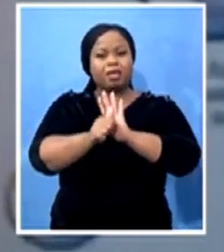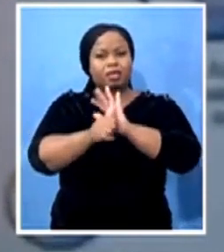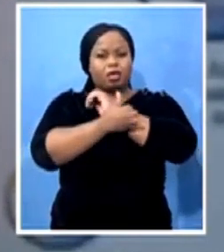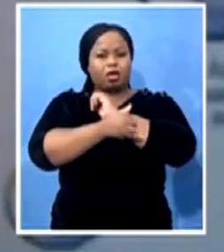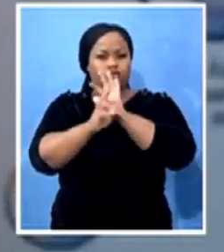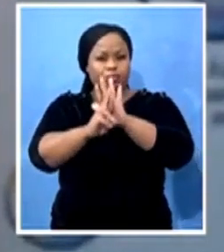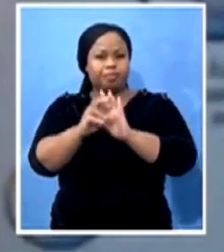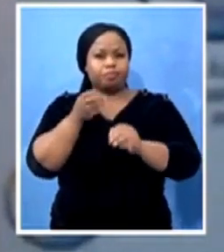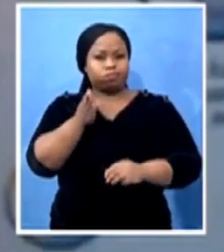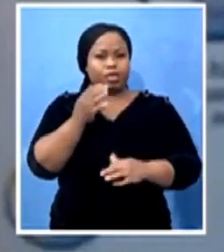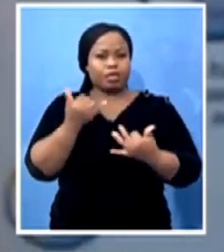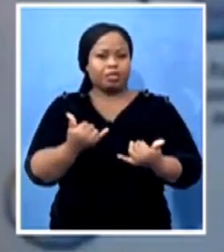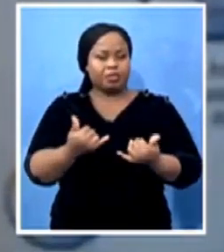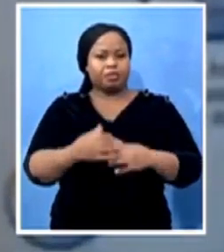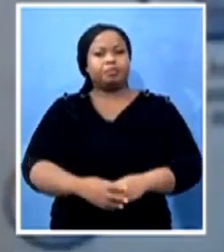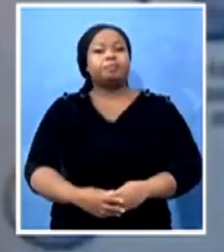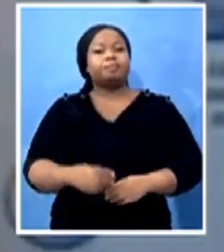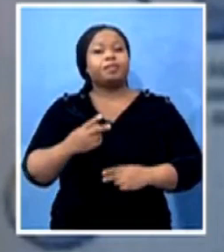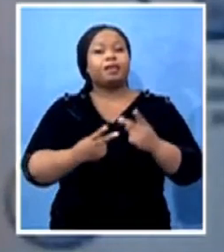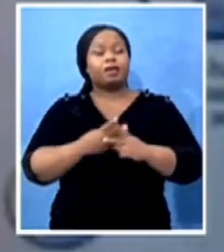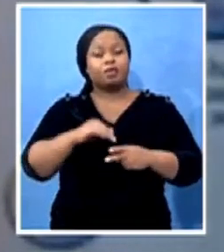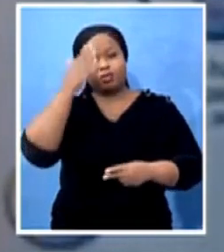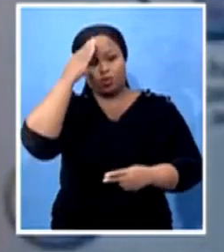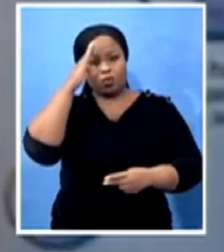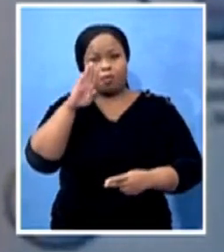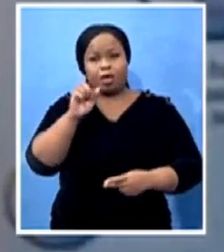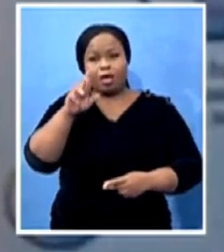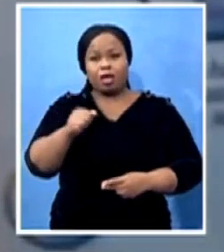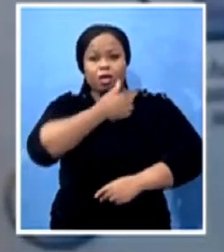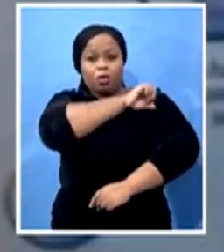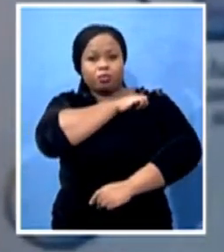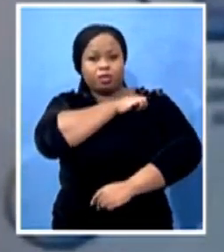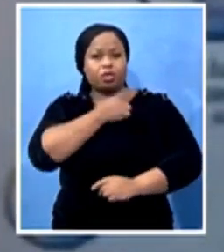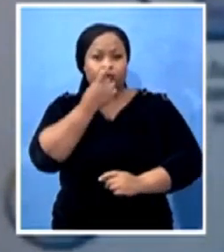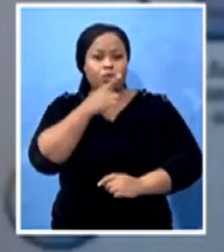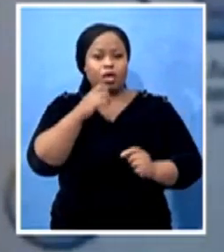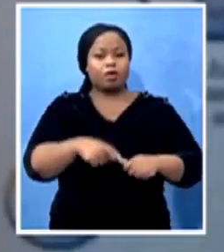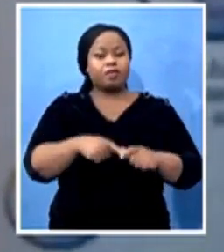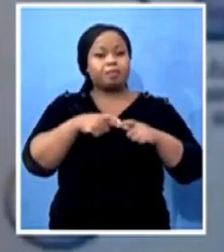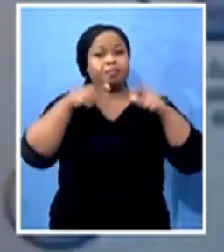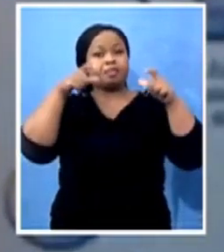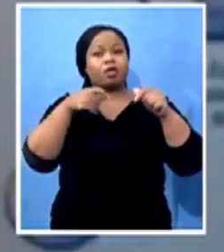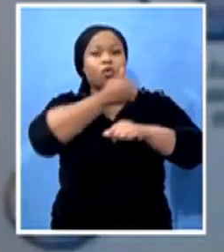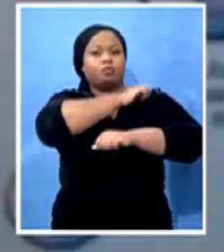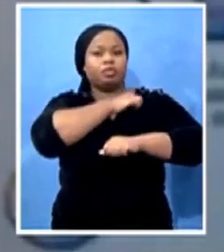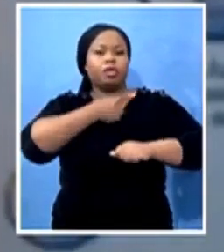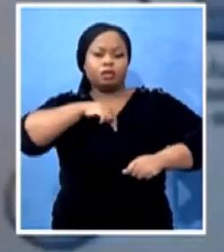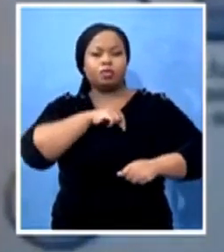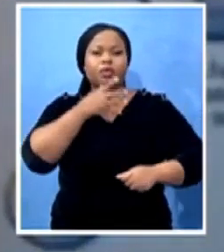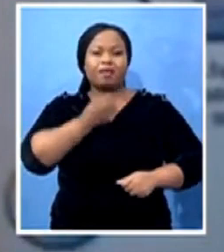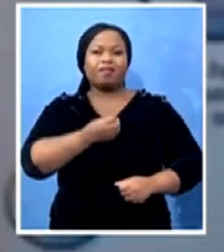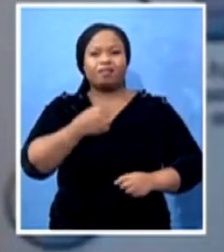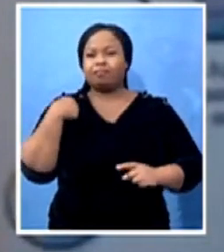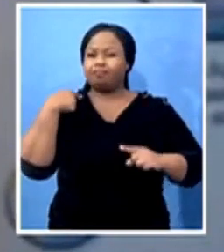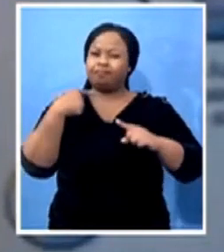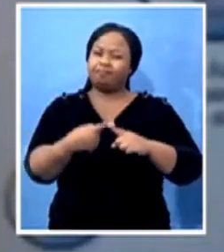that Chris Hani Baragwanath Hospital is one of the hospitals that has been taking in COVID-19